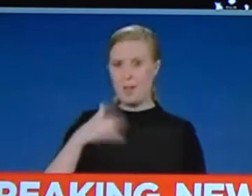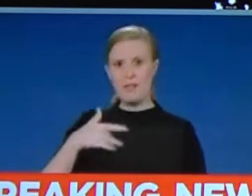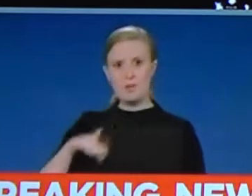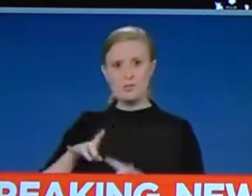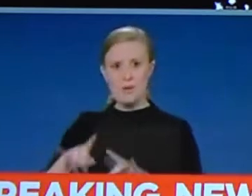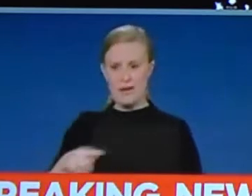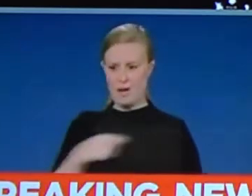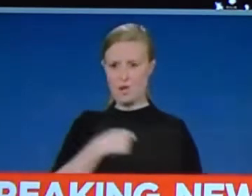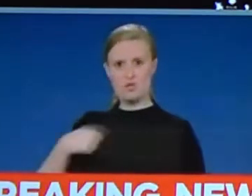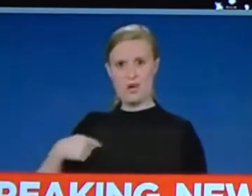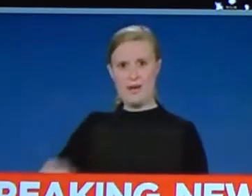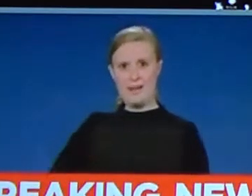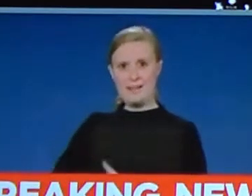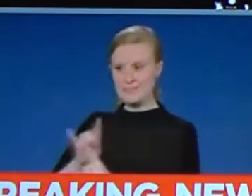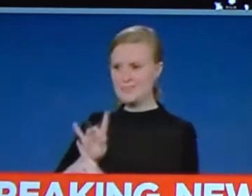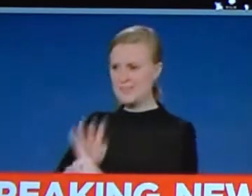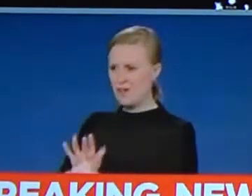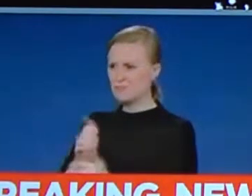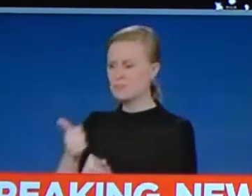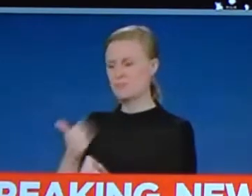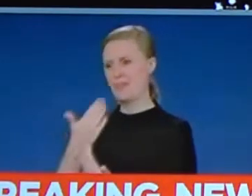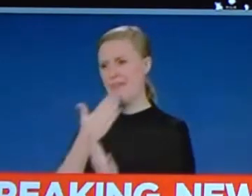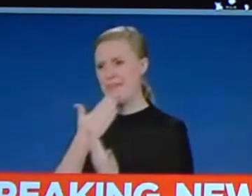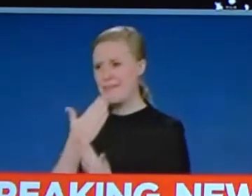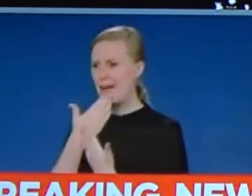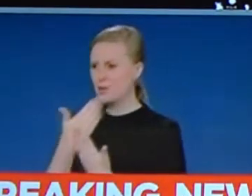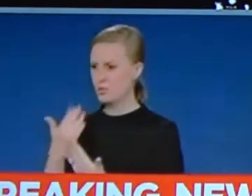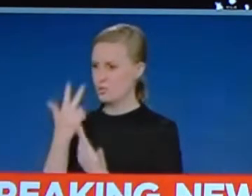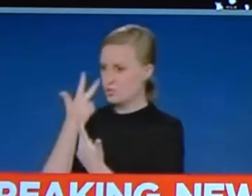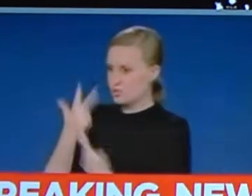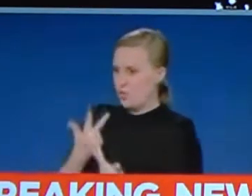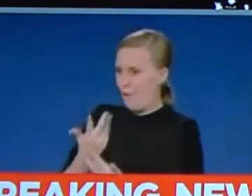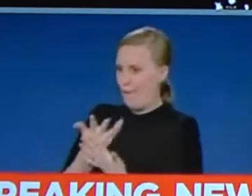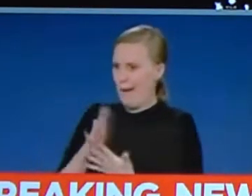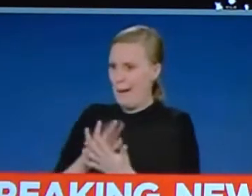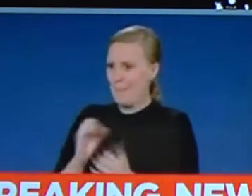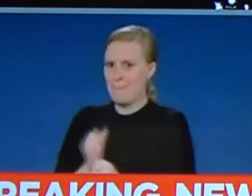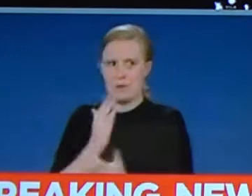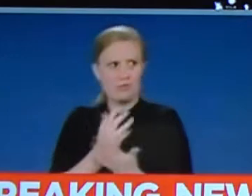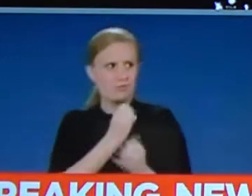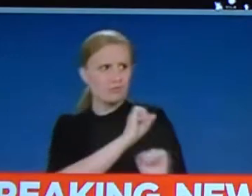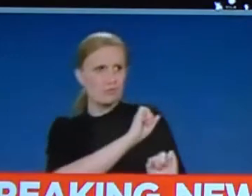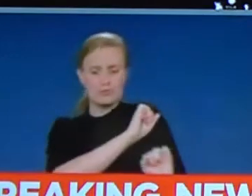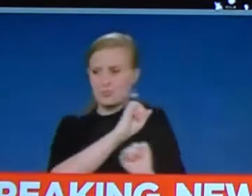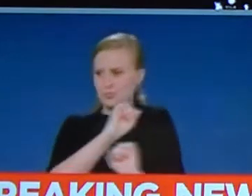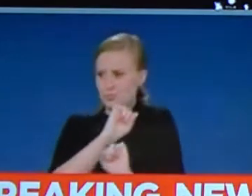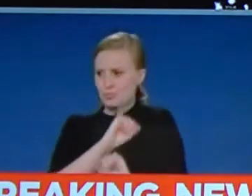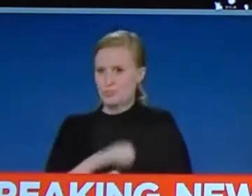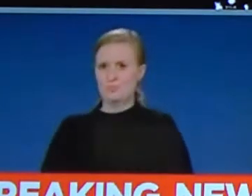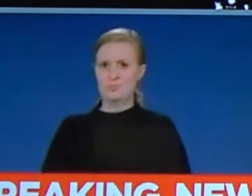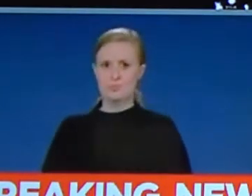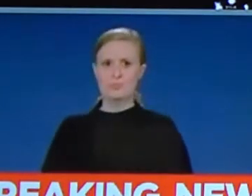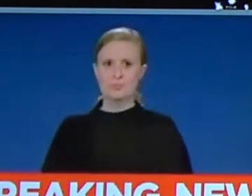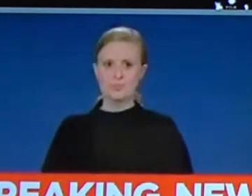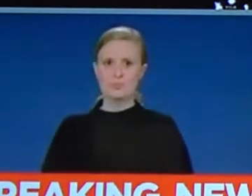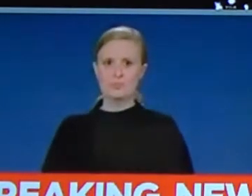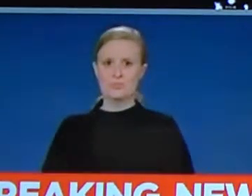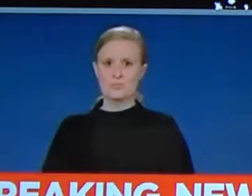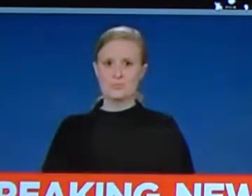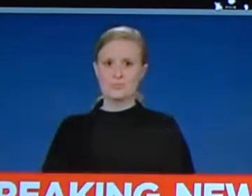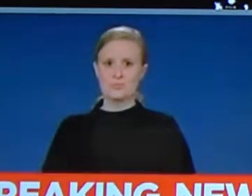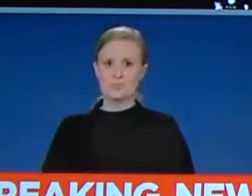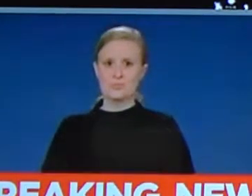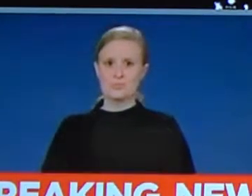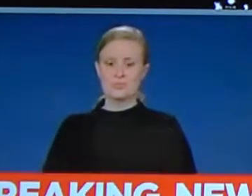very, very much for the example that they set in those early phases. Containing and limiting the spread of the virus that had